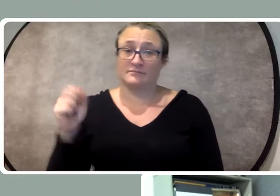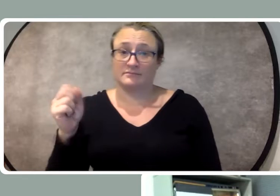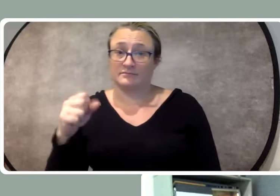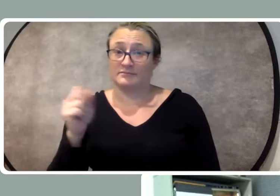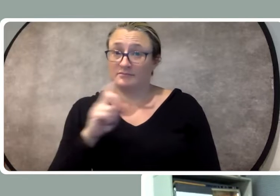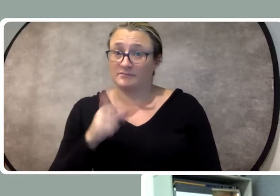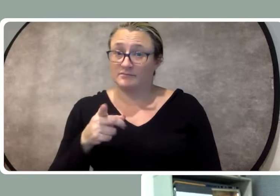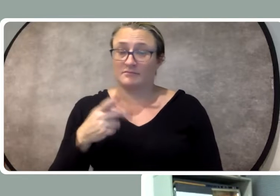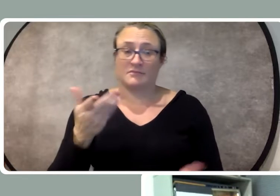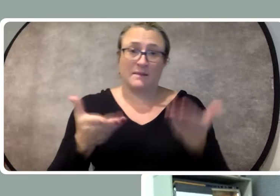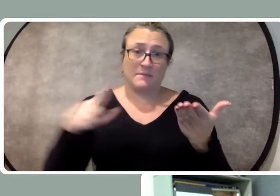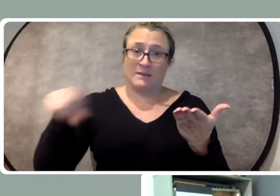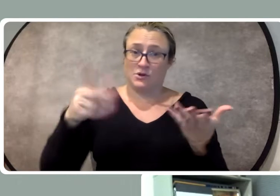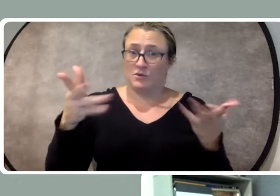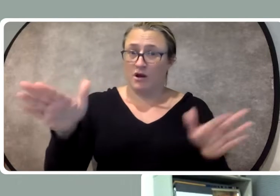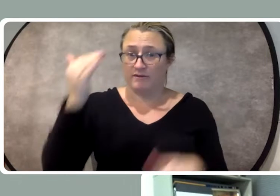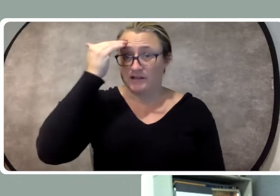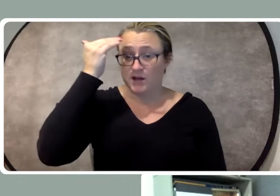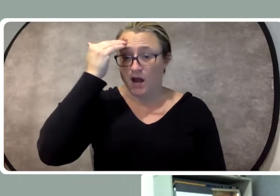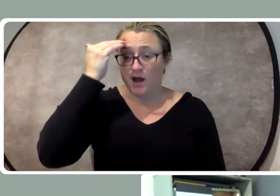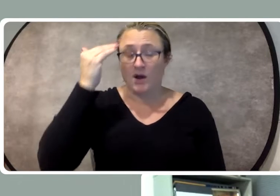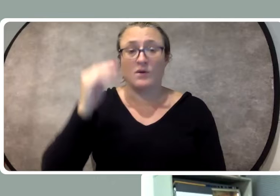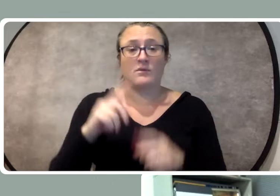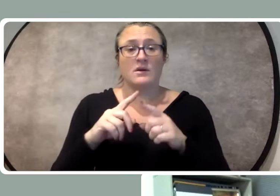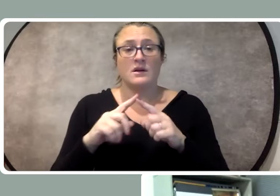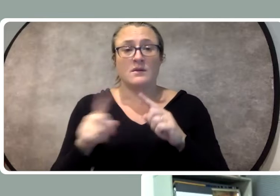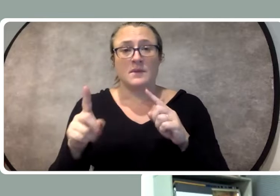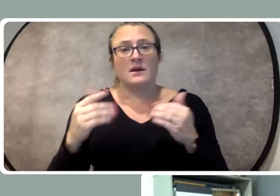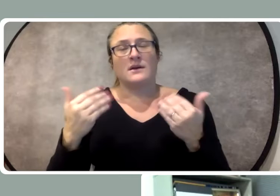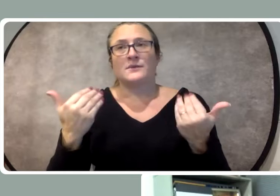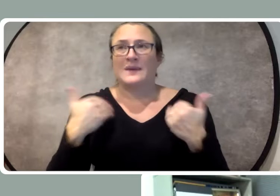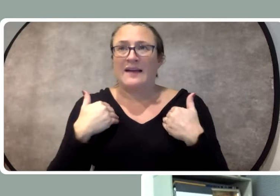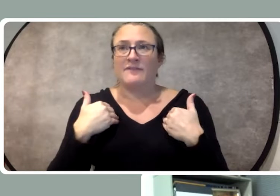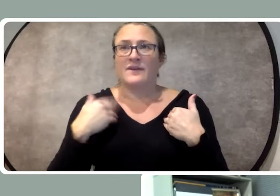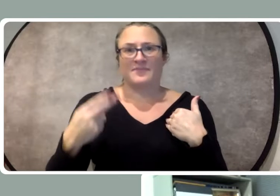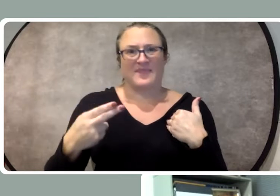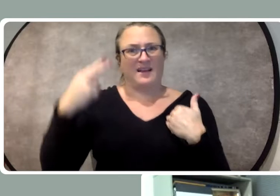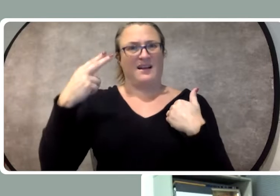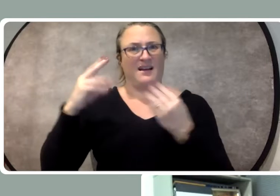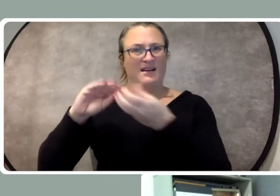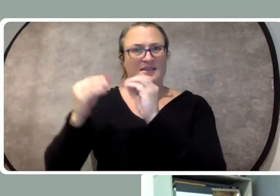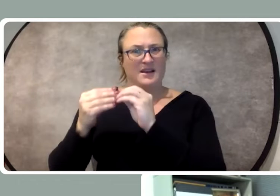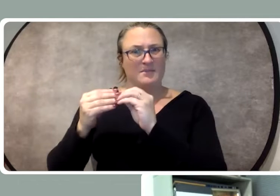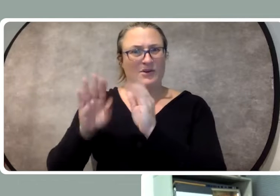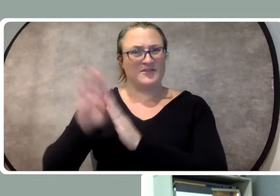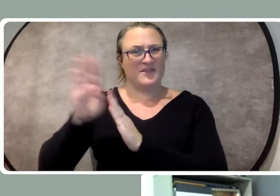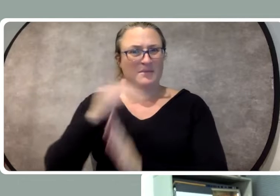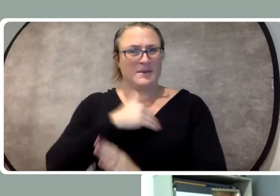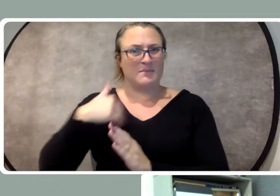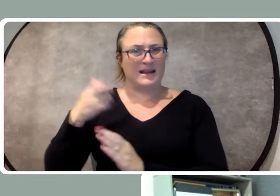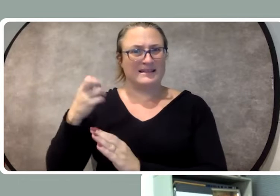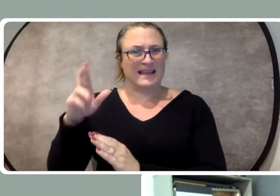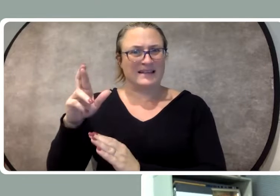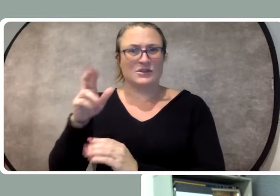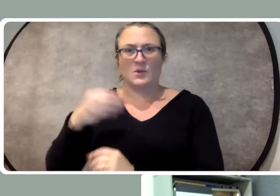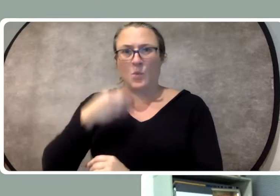may know, there is a higher rate of developing breast cancer in white